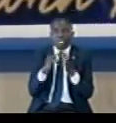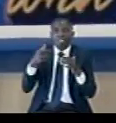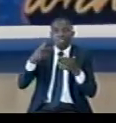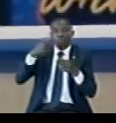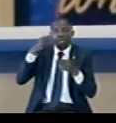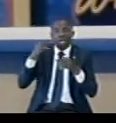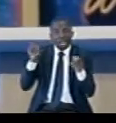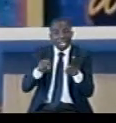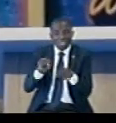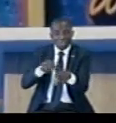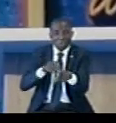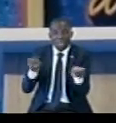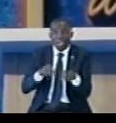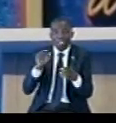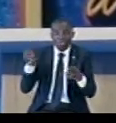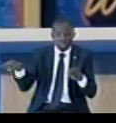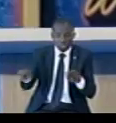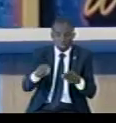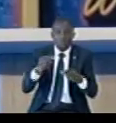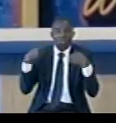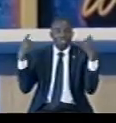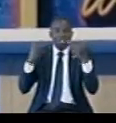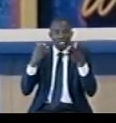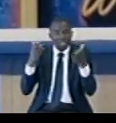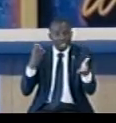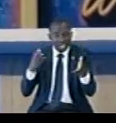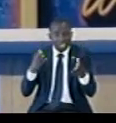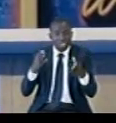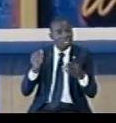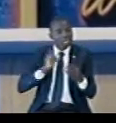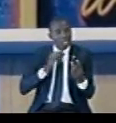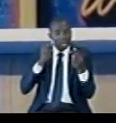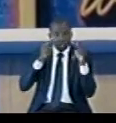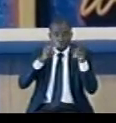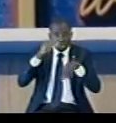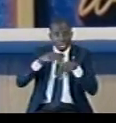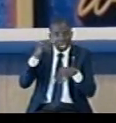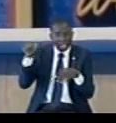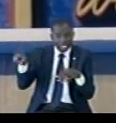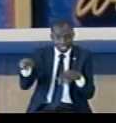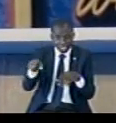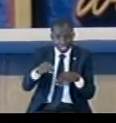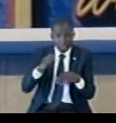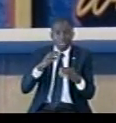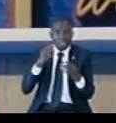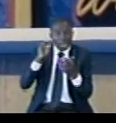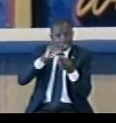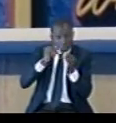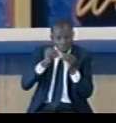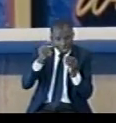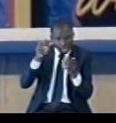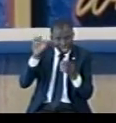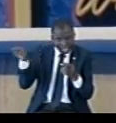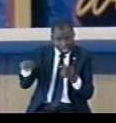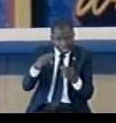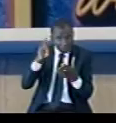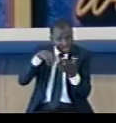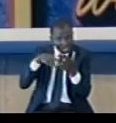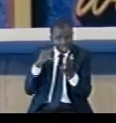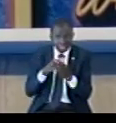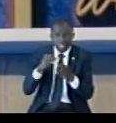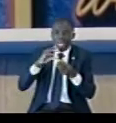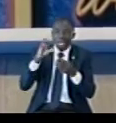those transgressions are there, and you're looking at them, and you're reading them, and you number them against me,